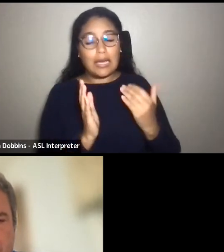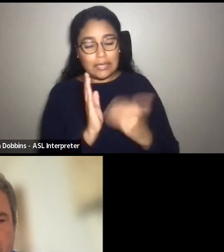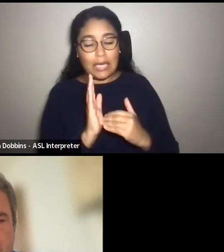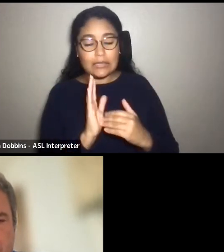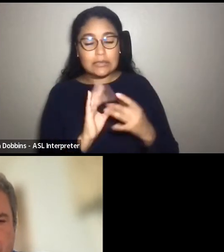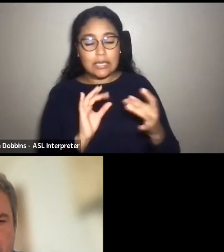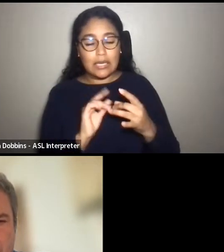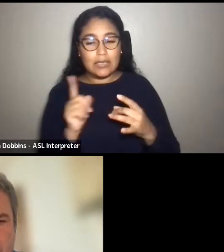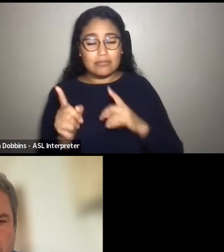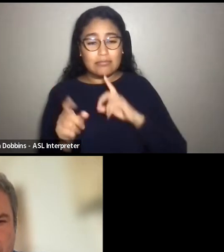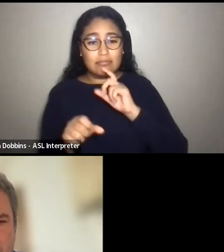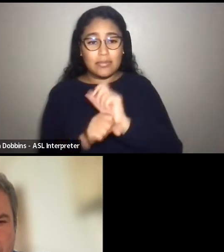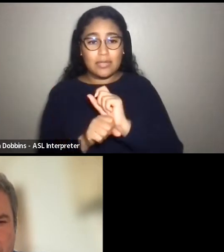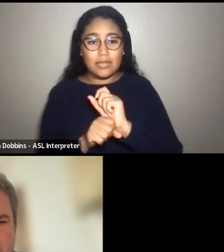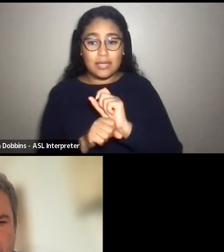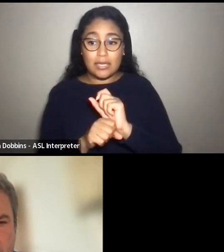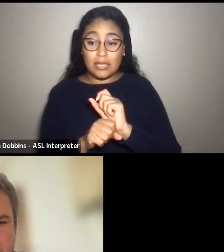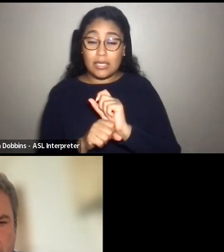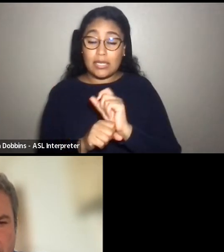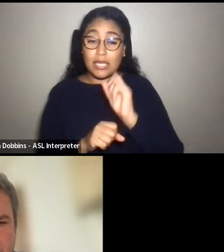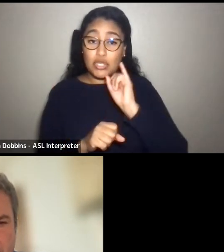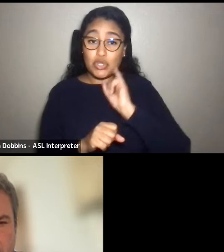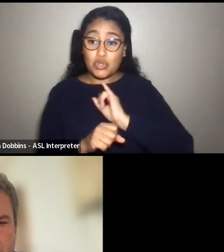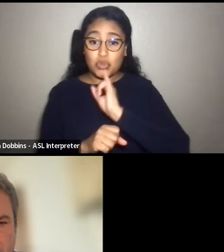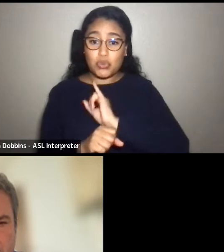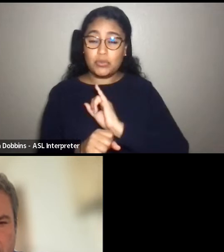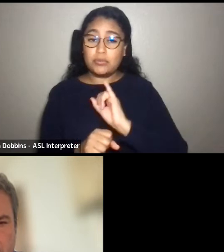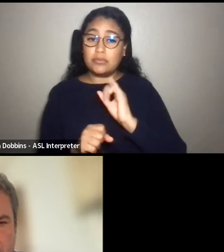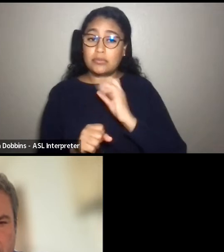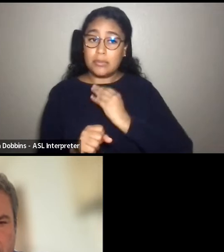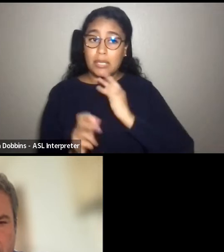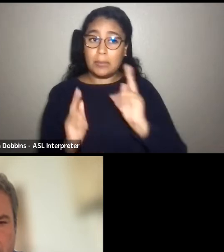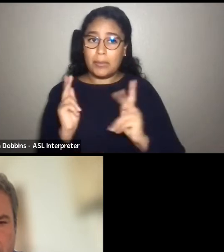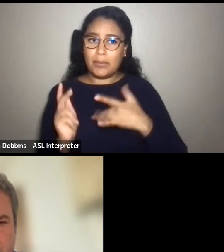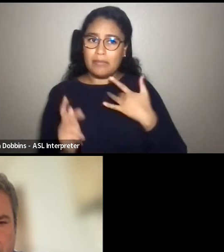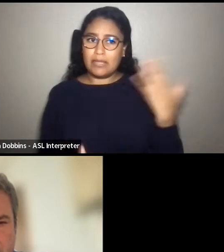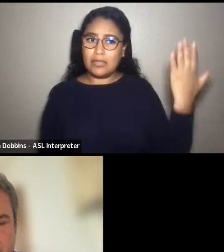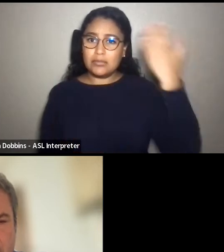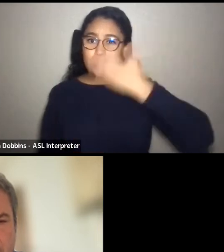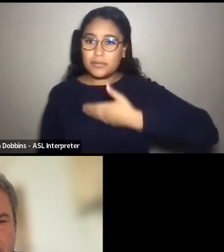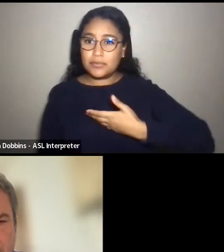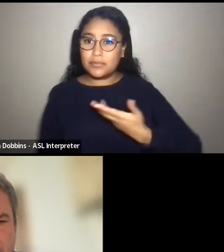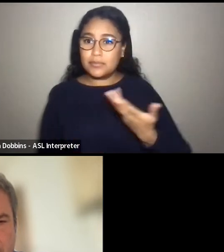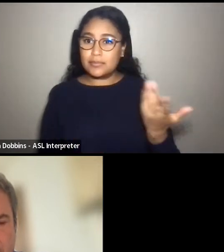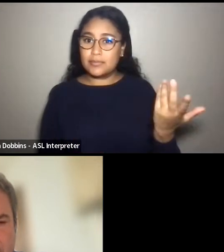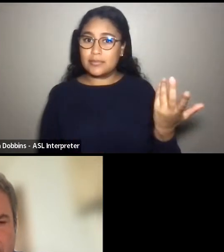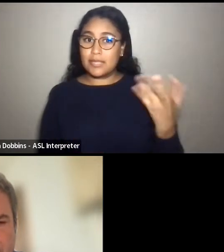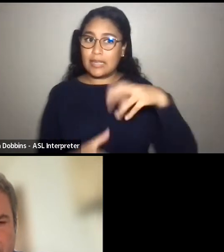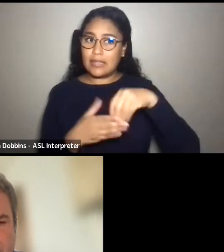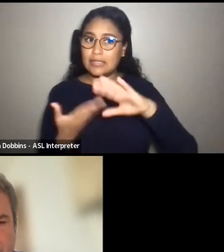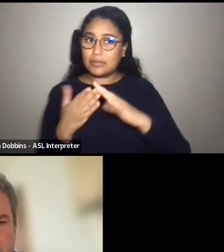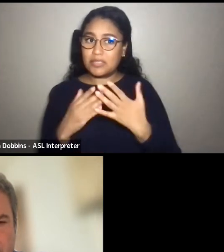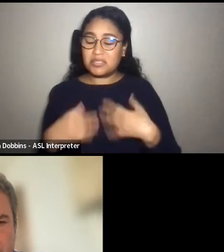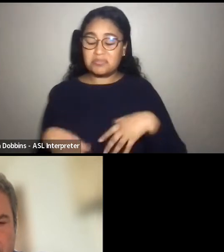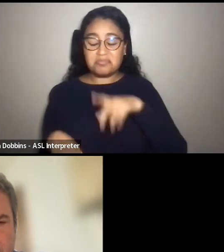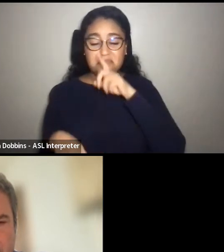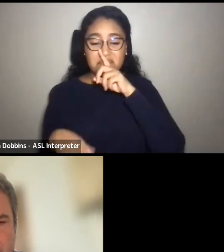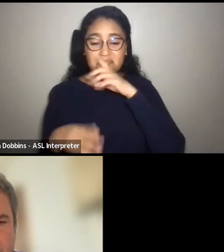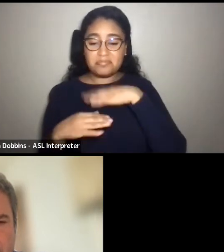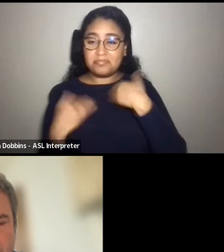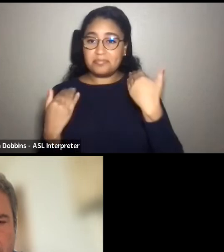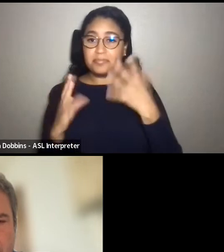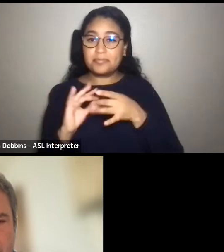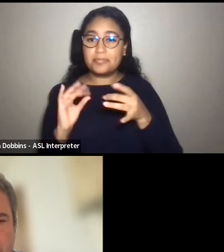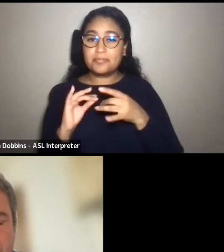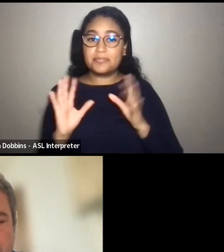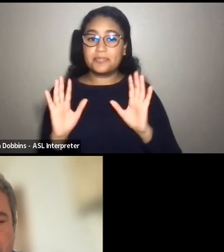how invisible that makes this community feel. That's all I have to say. Thank you. Thank